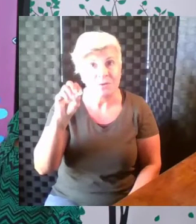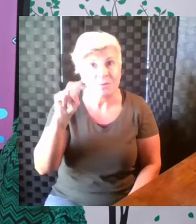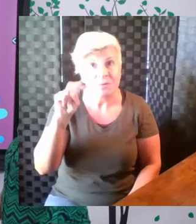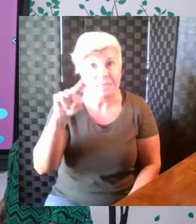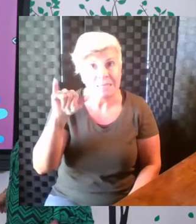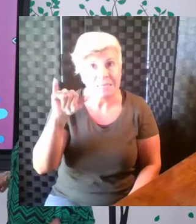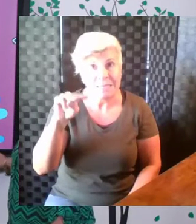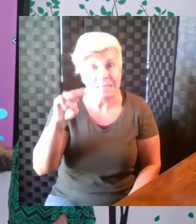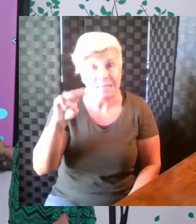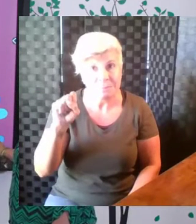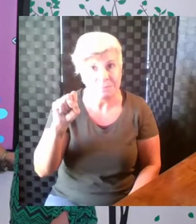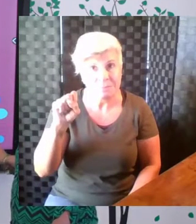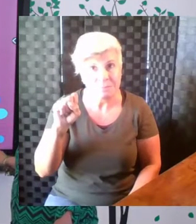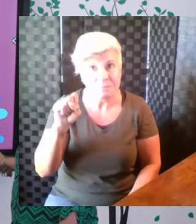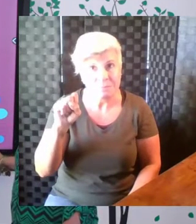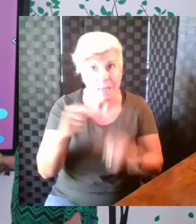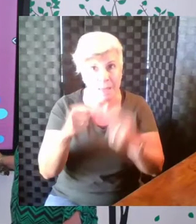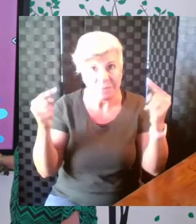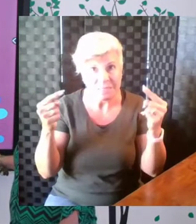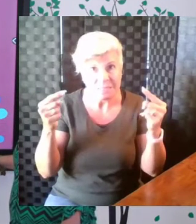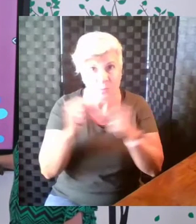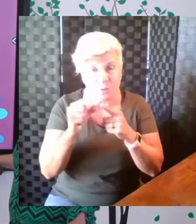antonyms?